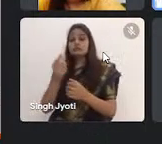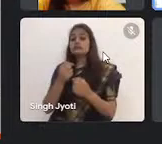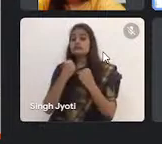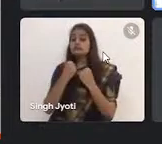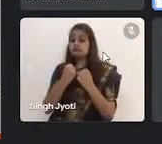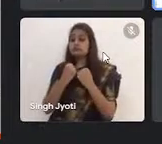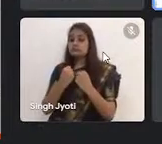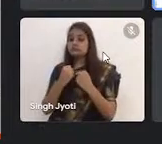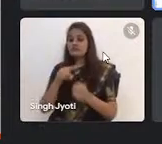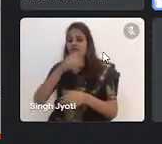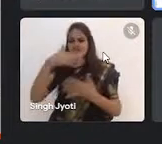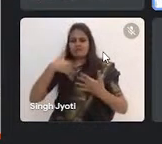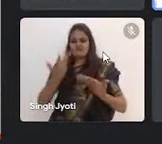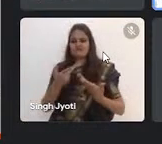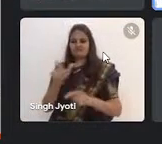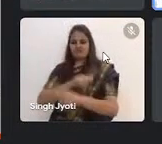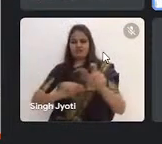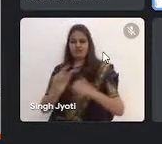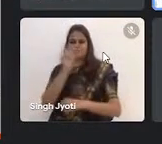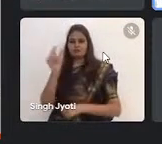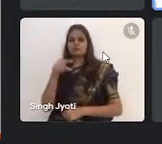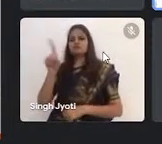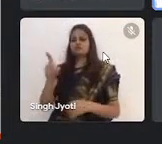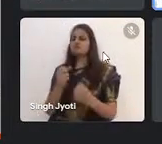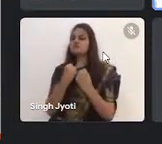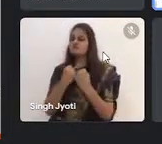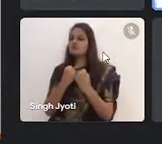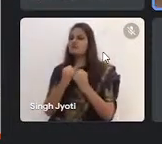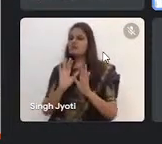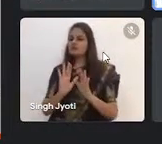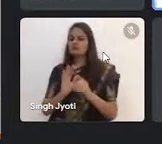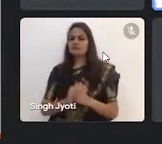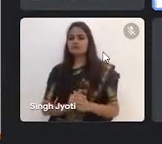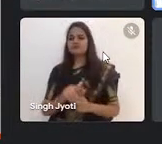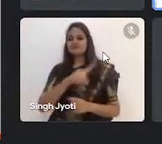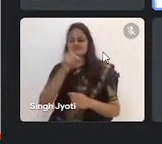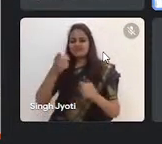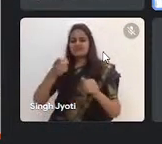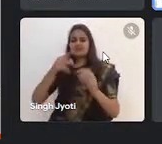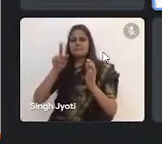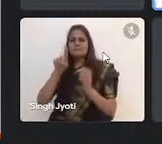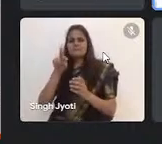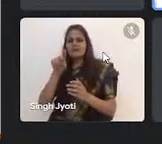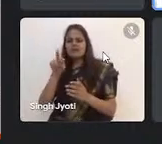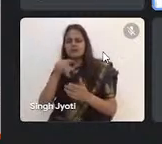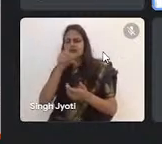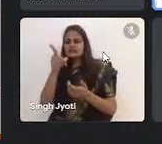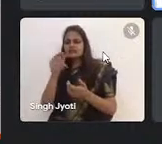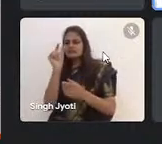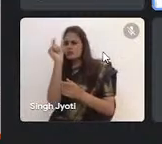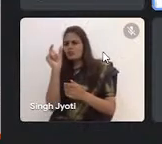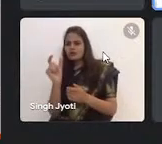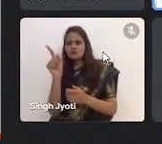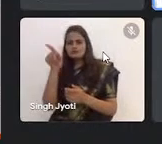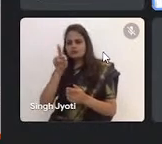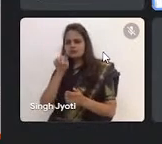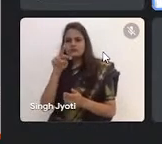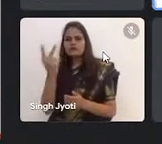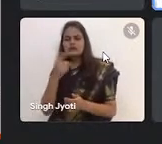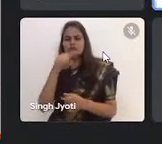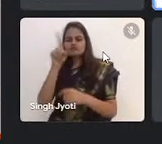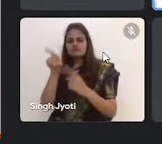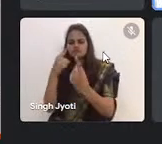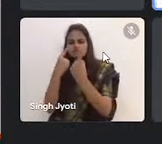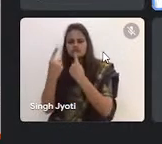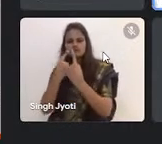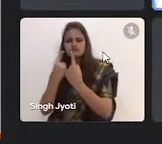can use, of course. So semantic fluency tests, you might ask the child to name all the animals they